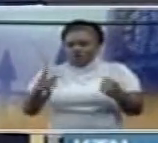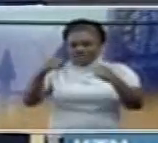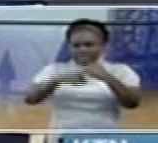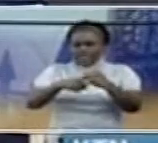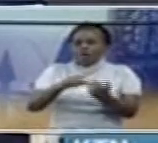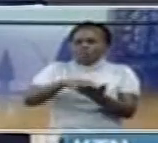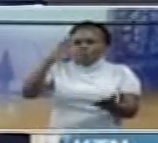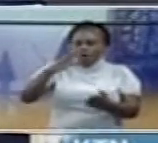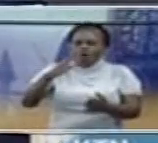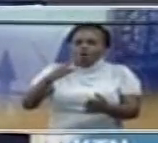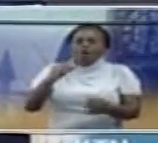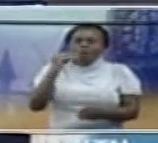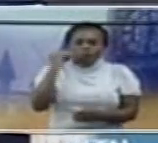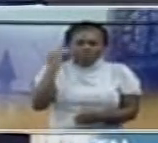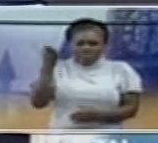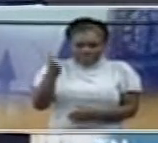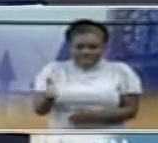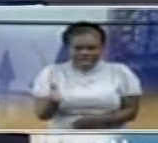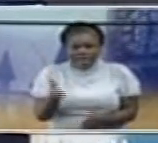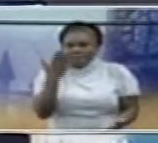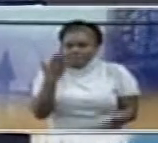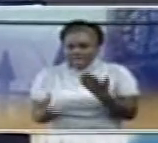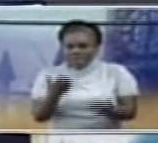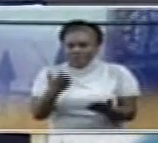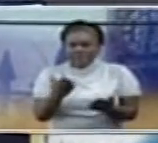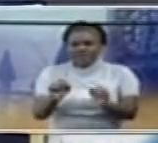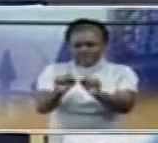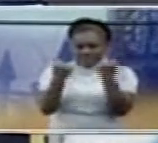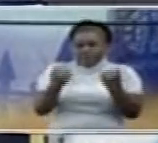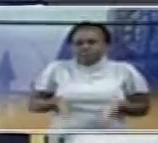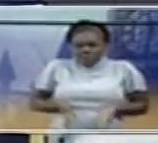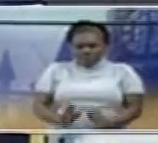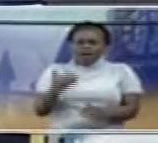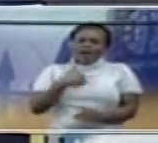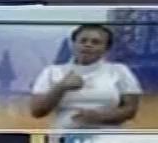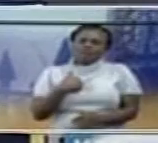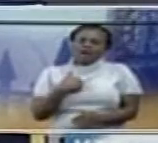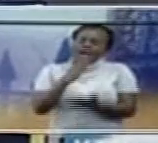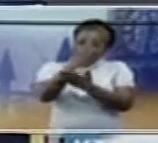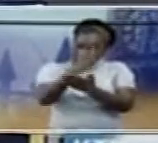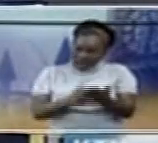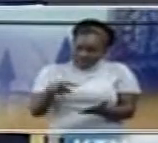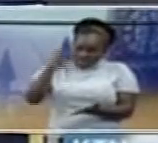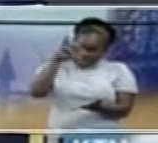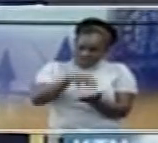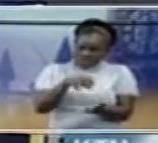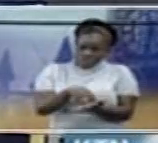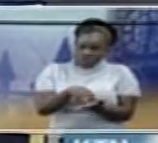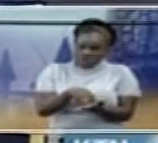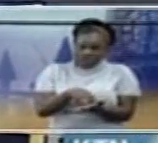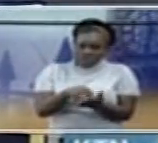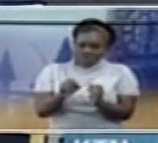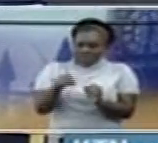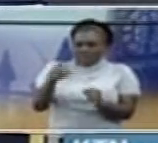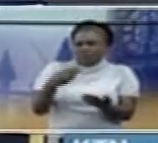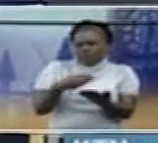more than in a household where perhaps there's a safe delivery. And they said that half of the cases where they